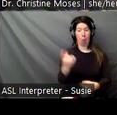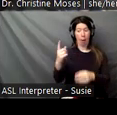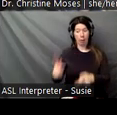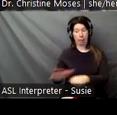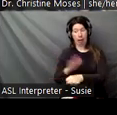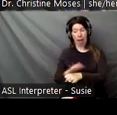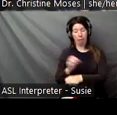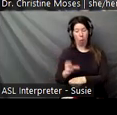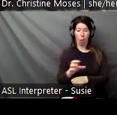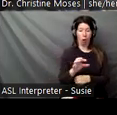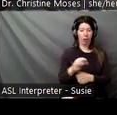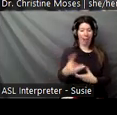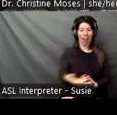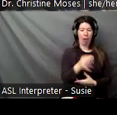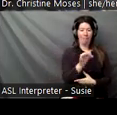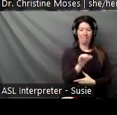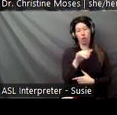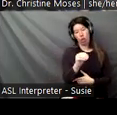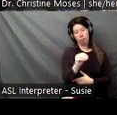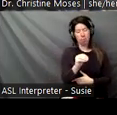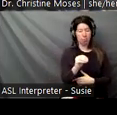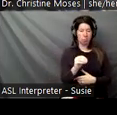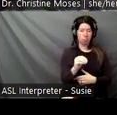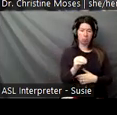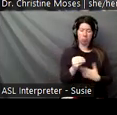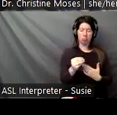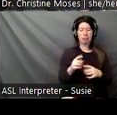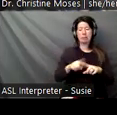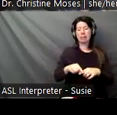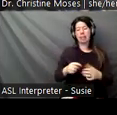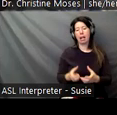going to be a firm, or, you know, to determine how many people they need for this.